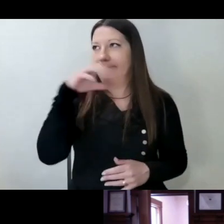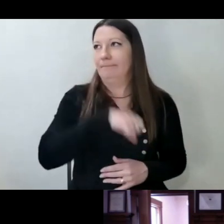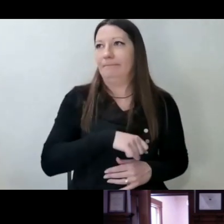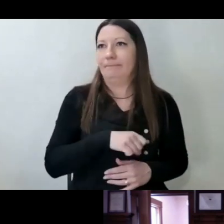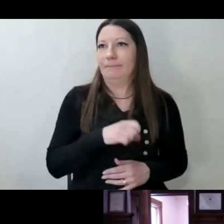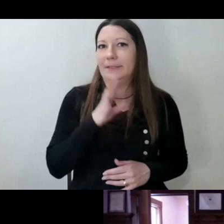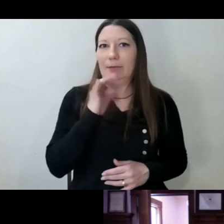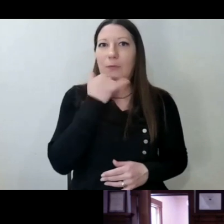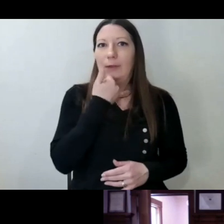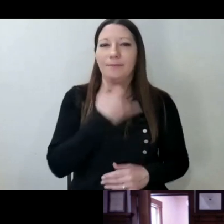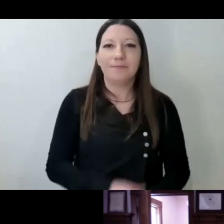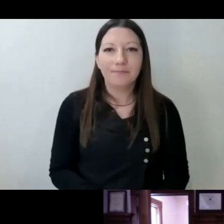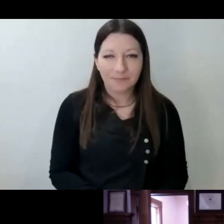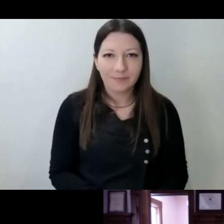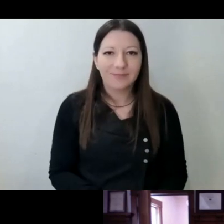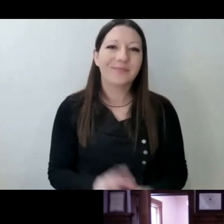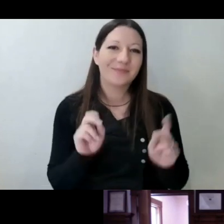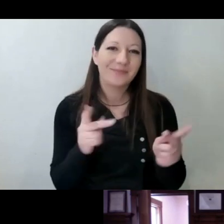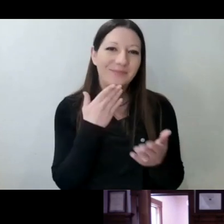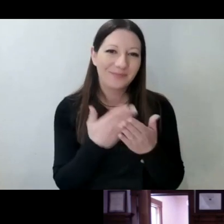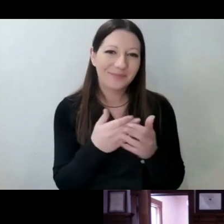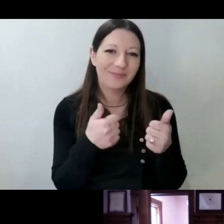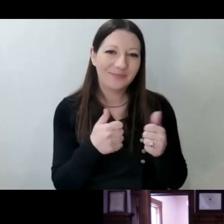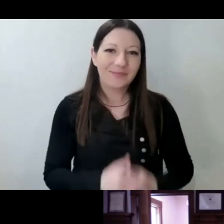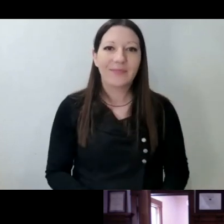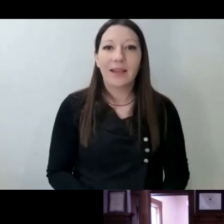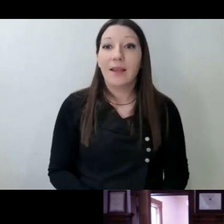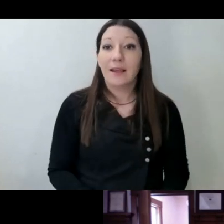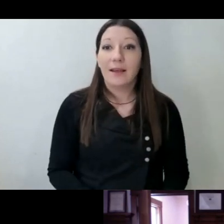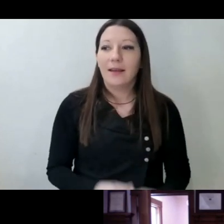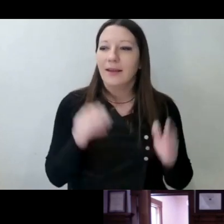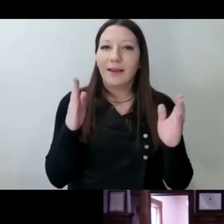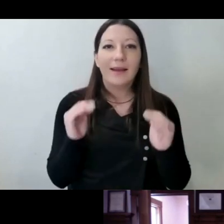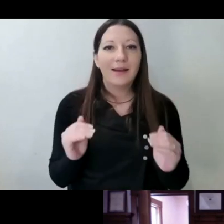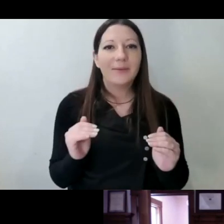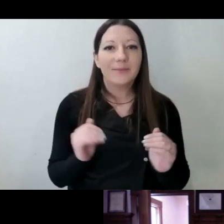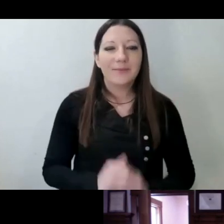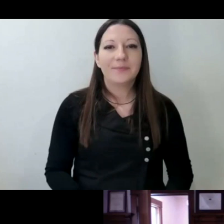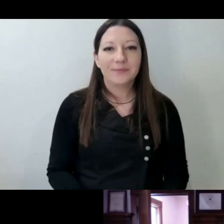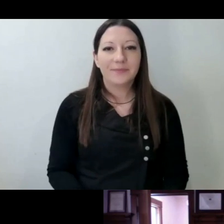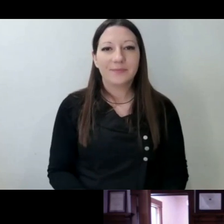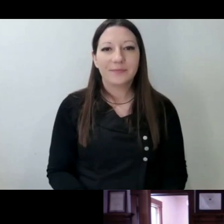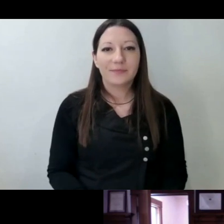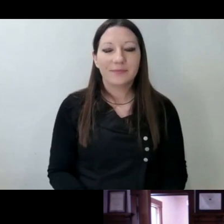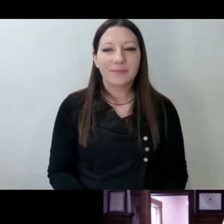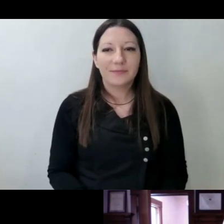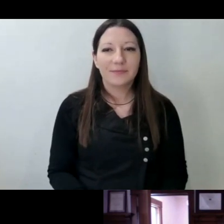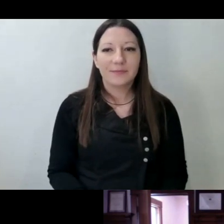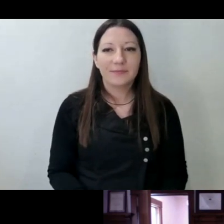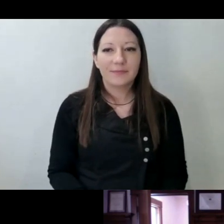correct. Okay, thank you very much. That's fair. Now is a question from